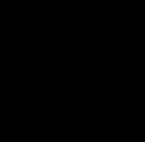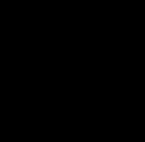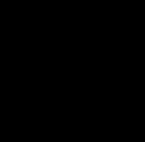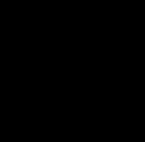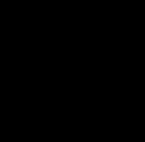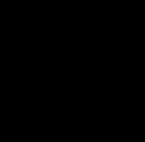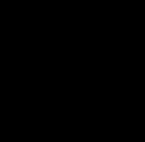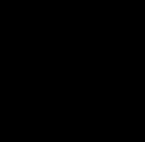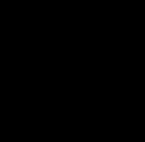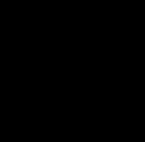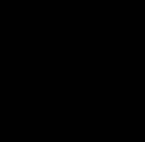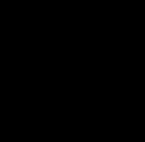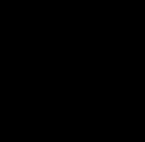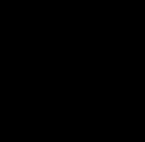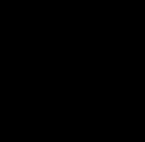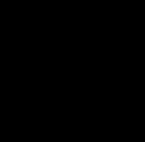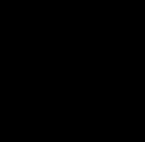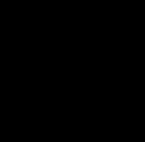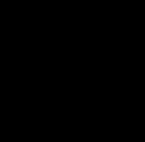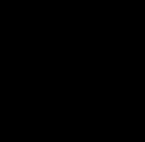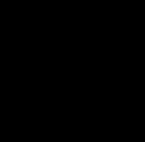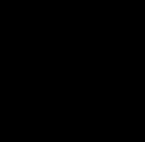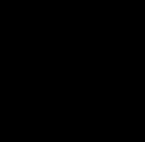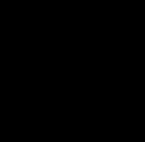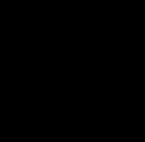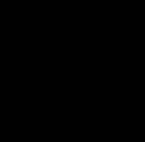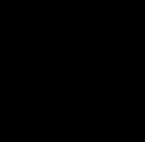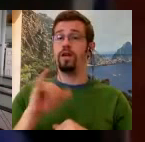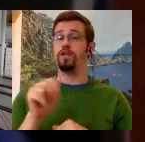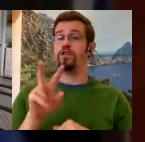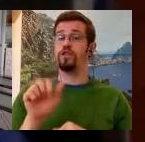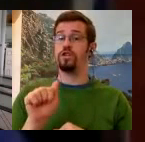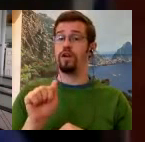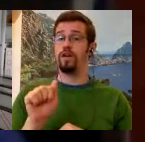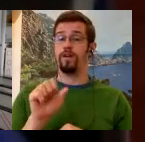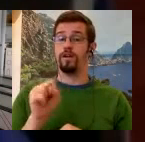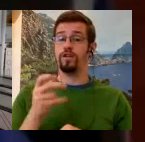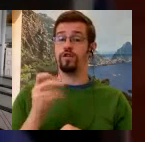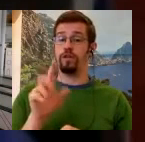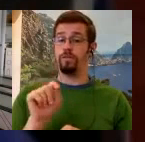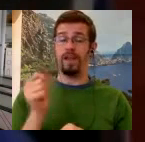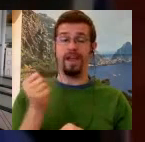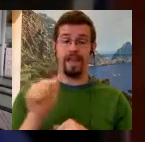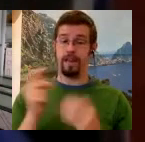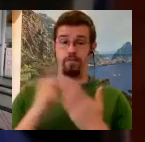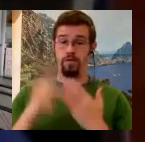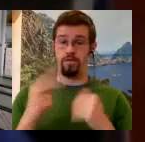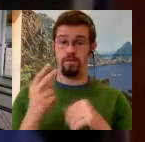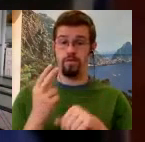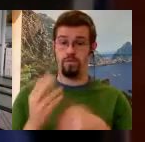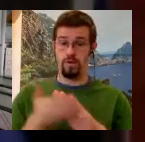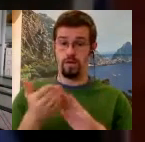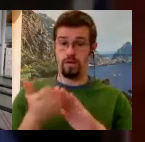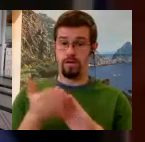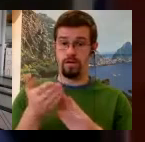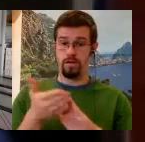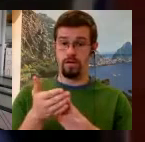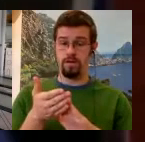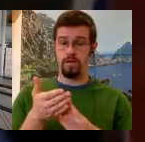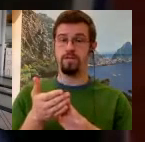JavaScript, any programming language, they will support the regular expressions.